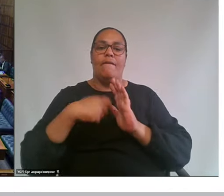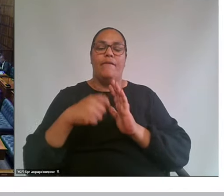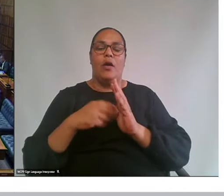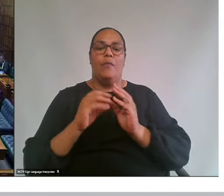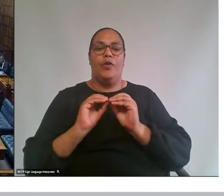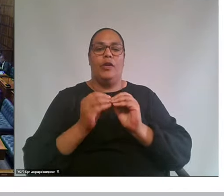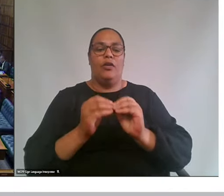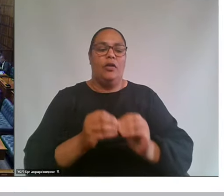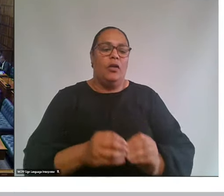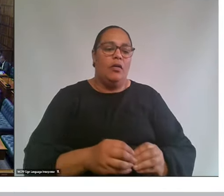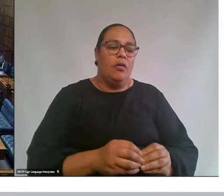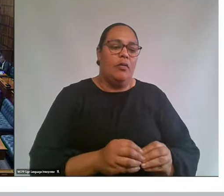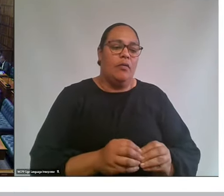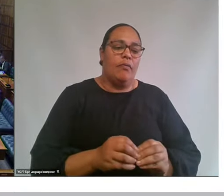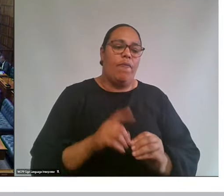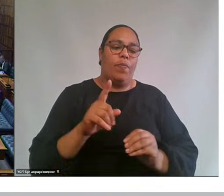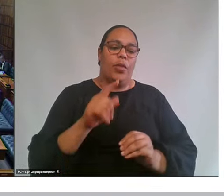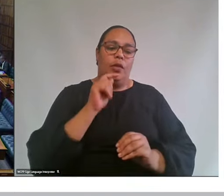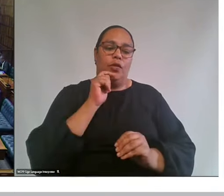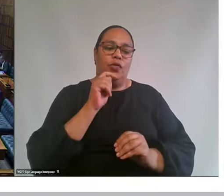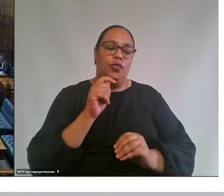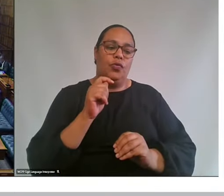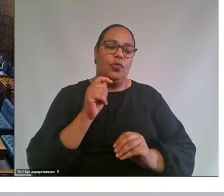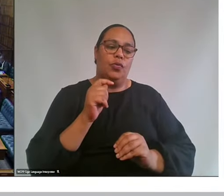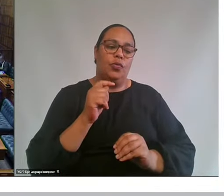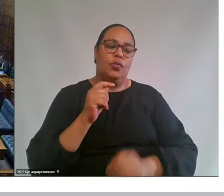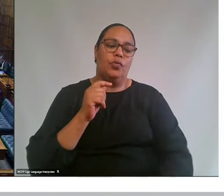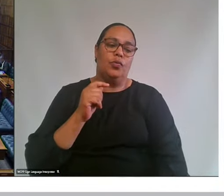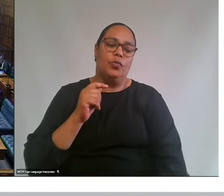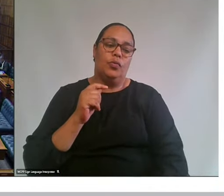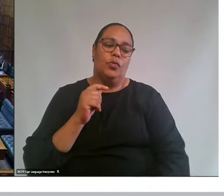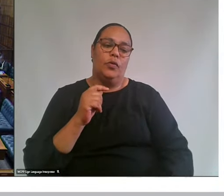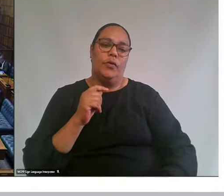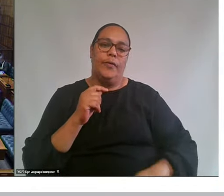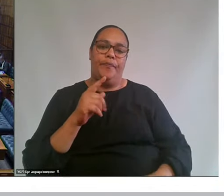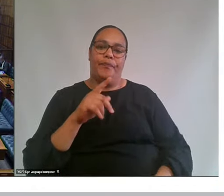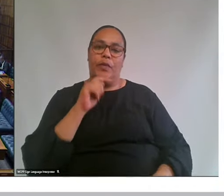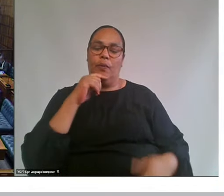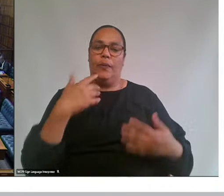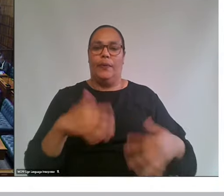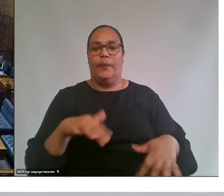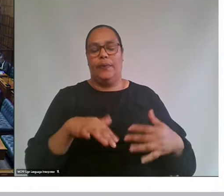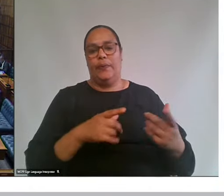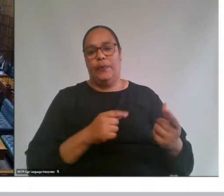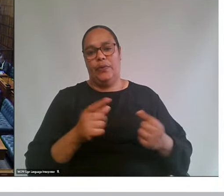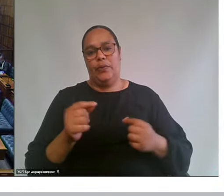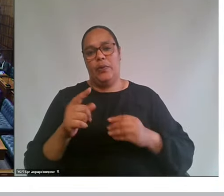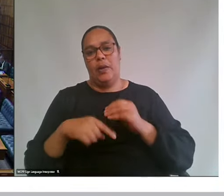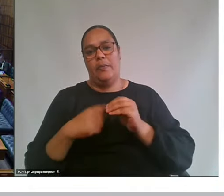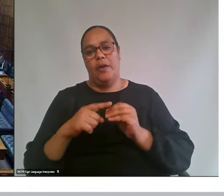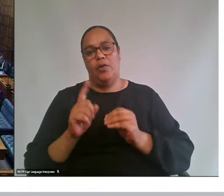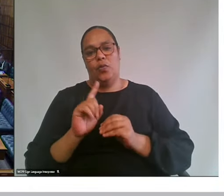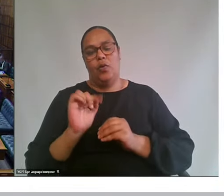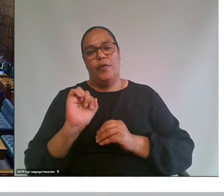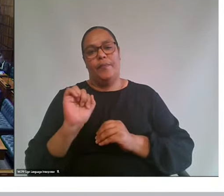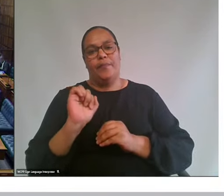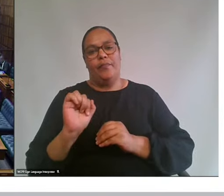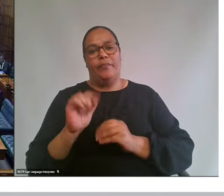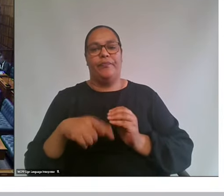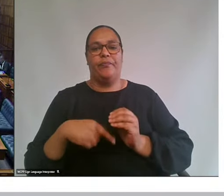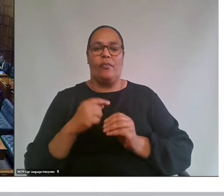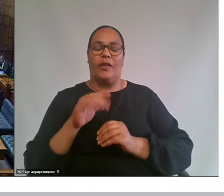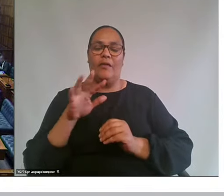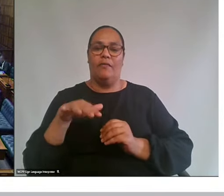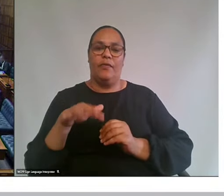Production that has been realized is quite remarkable actually about it day about